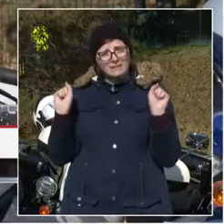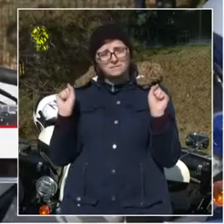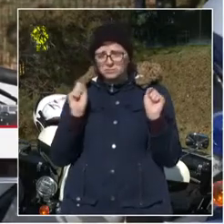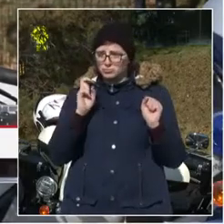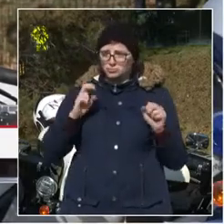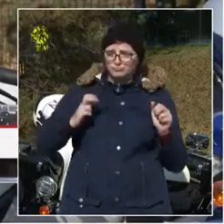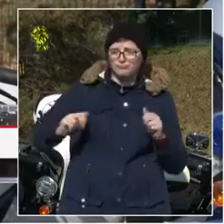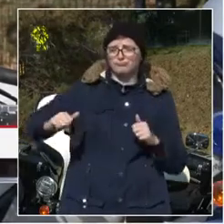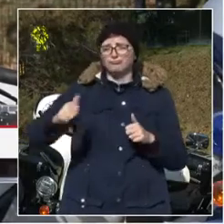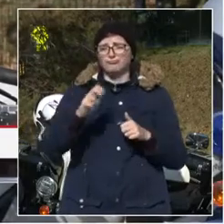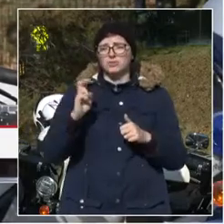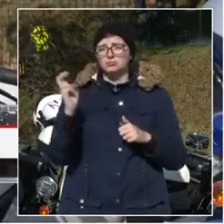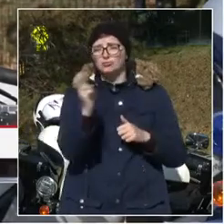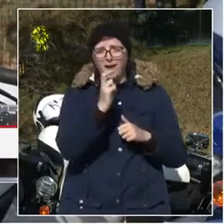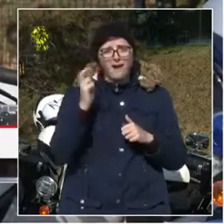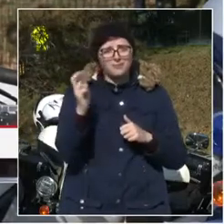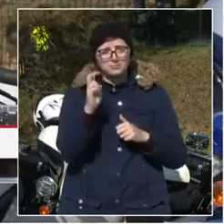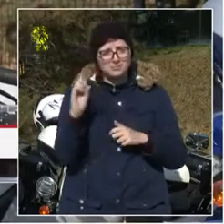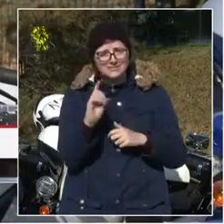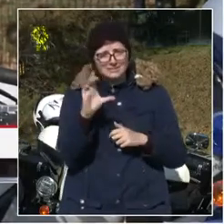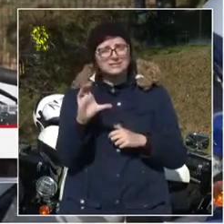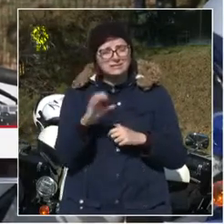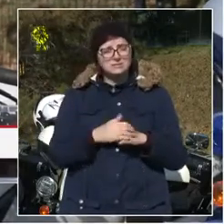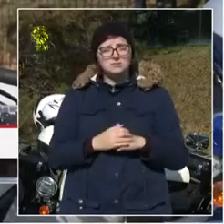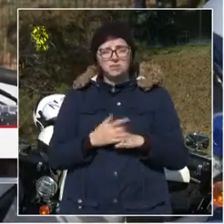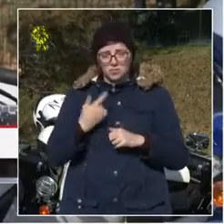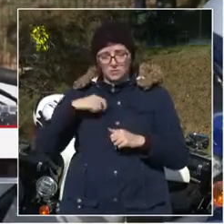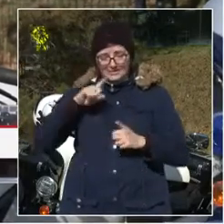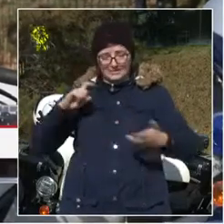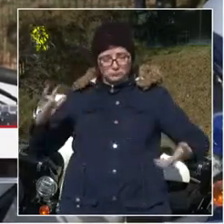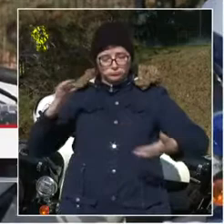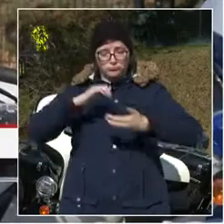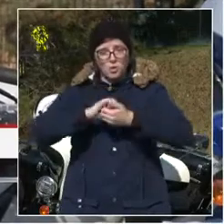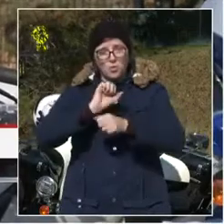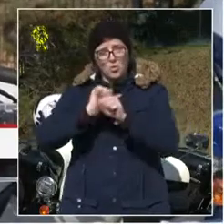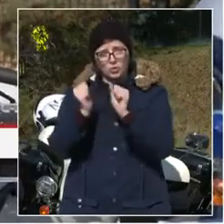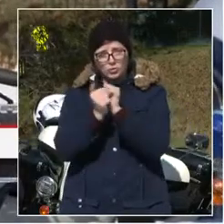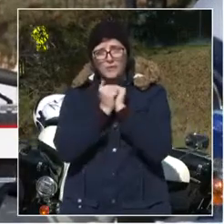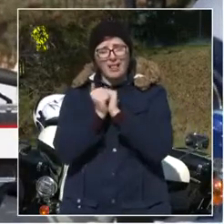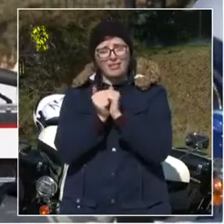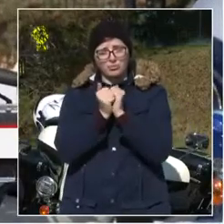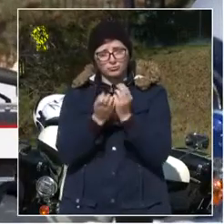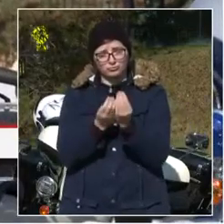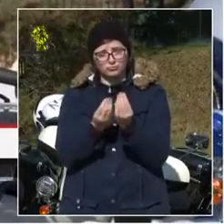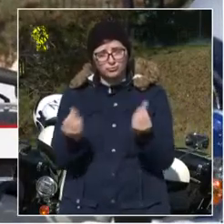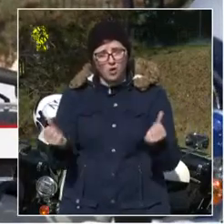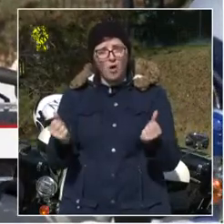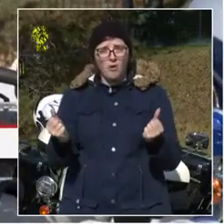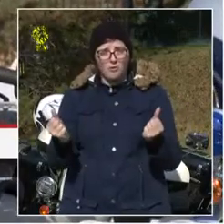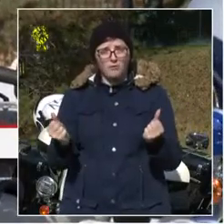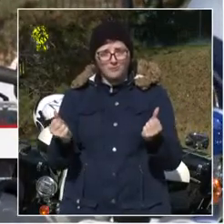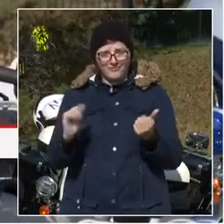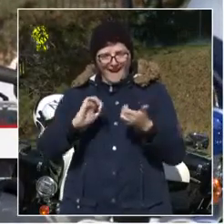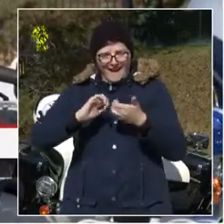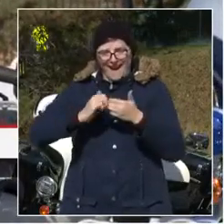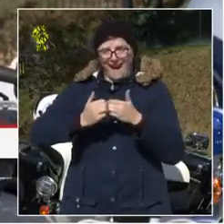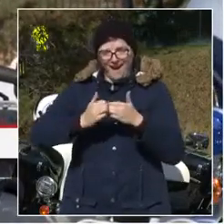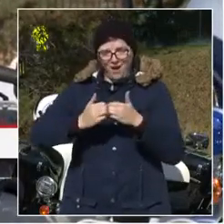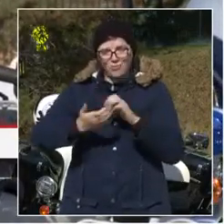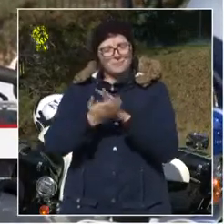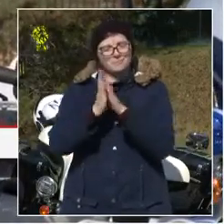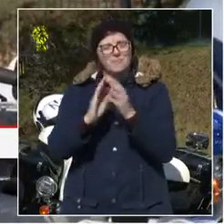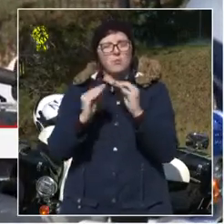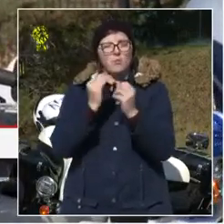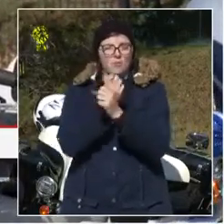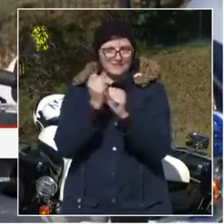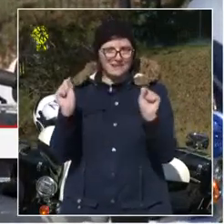And by working together to solve this challenge, district residents and visitors can have what they truly deserve. And here are